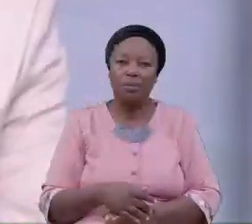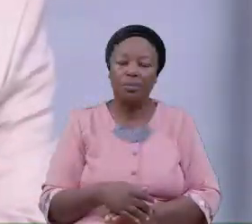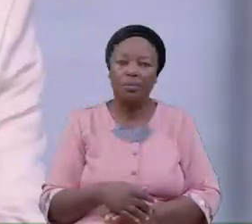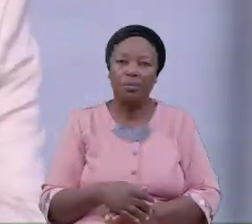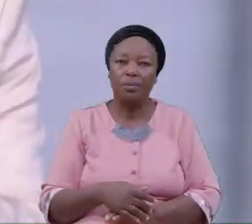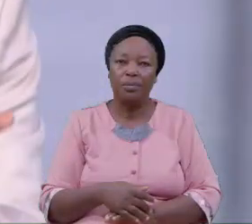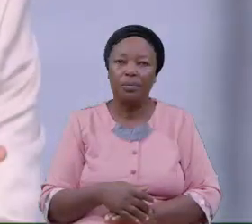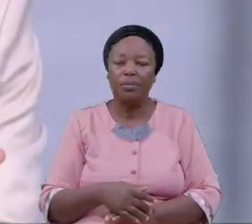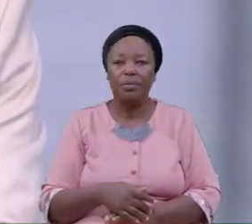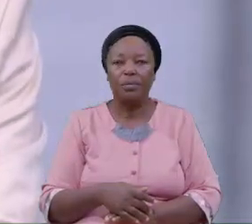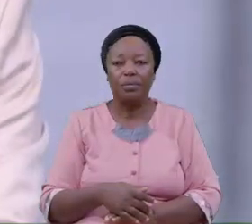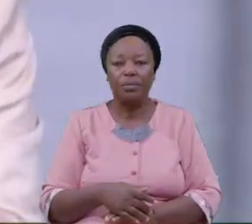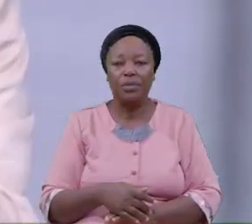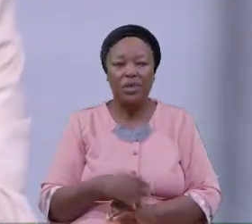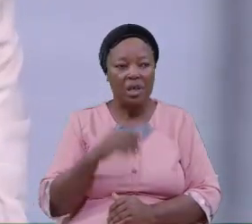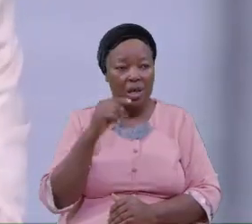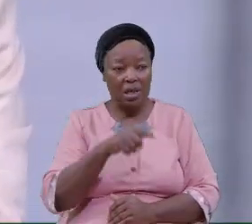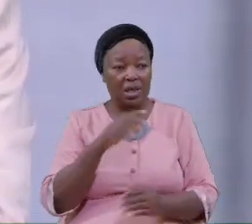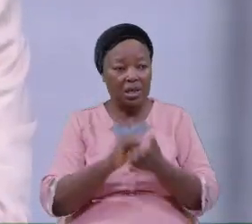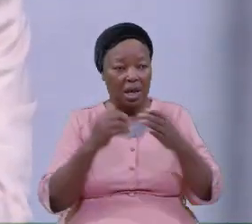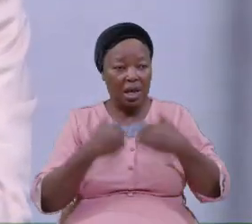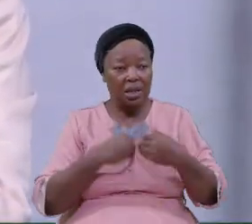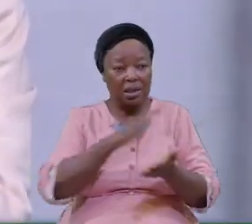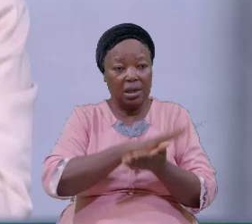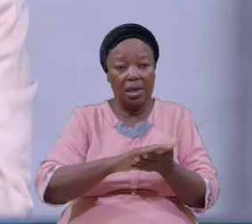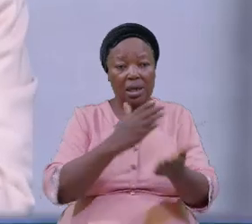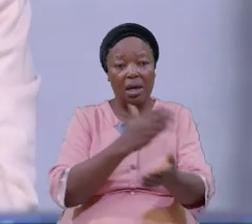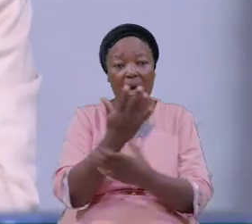He that has clean hands and a pure heart,